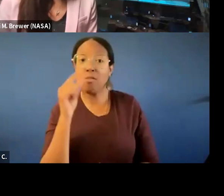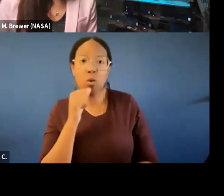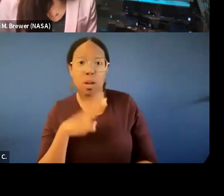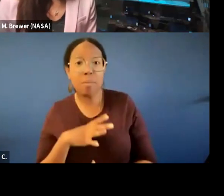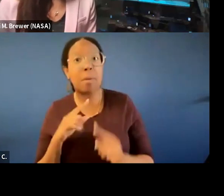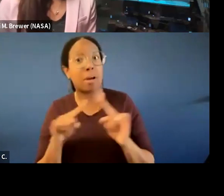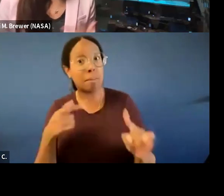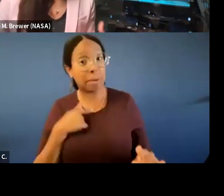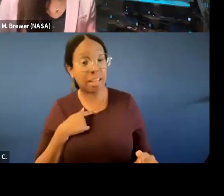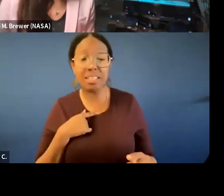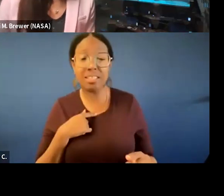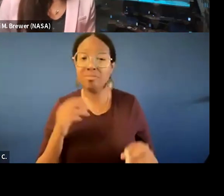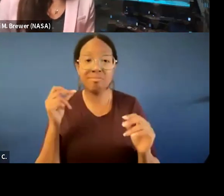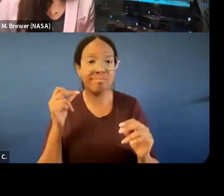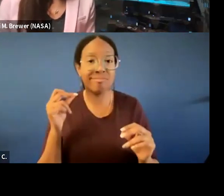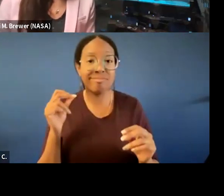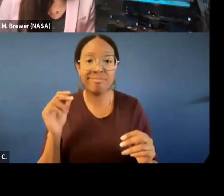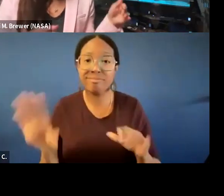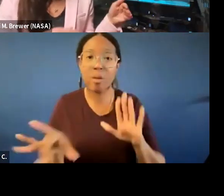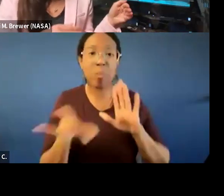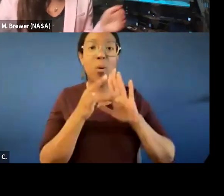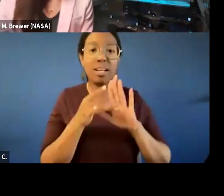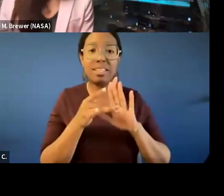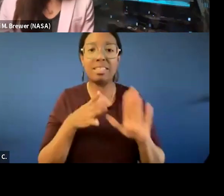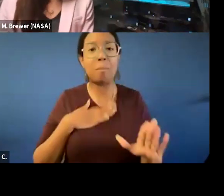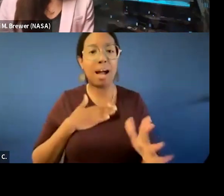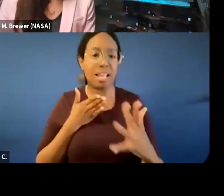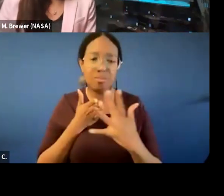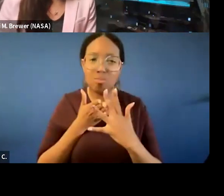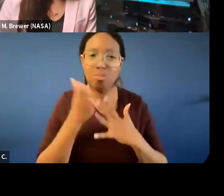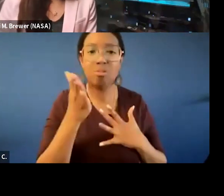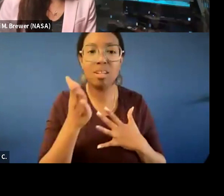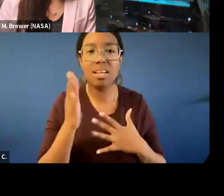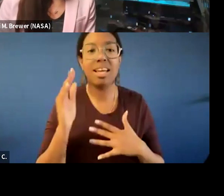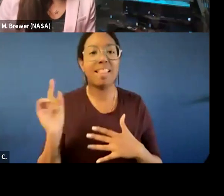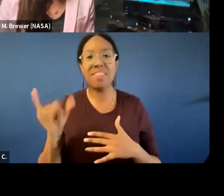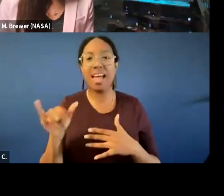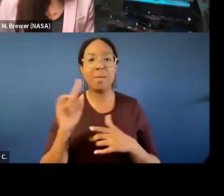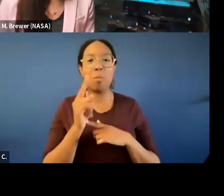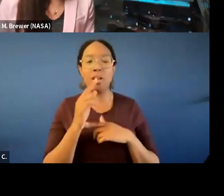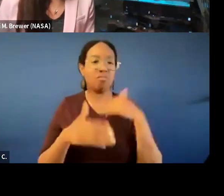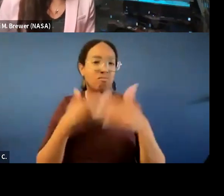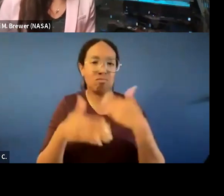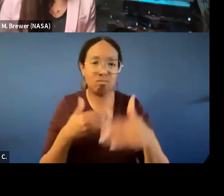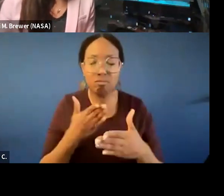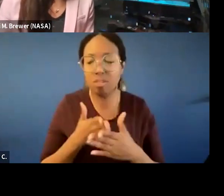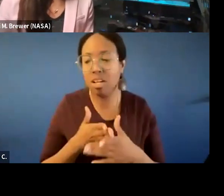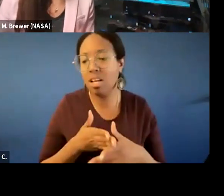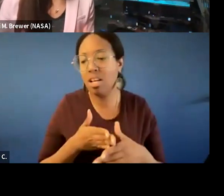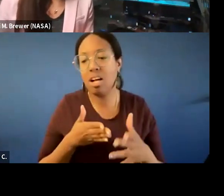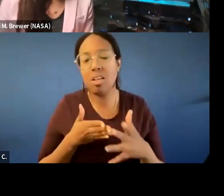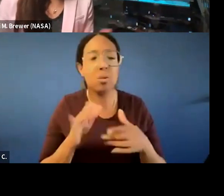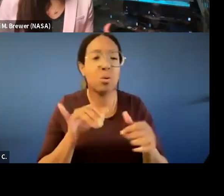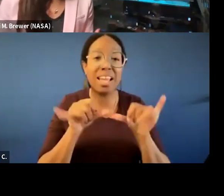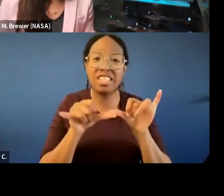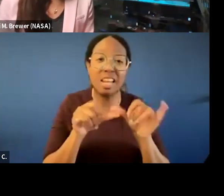my position is my glass ceiling moment. So basically that entire evolution of going through engineering school, you know, being one